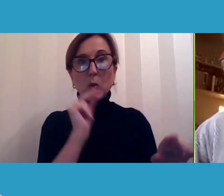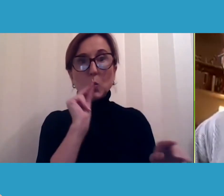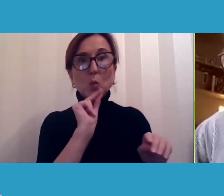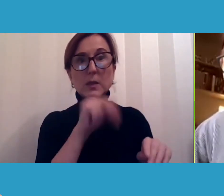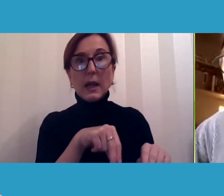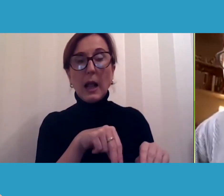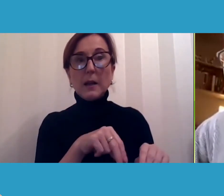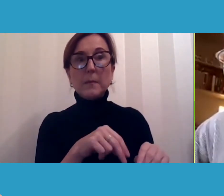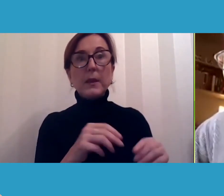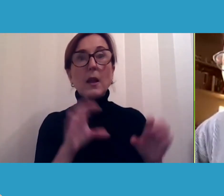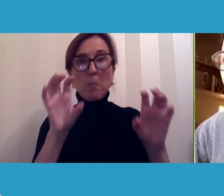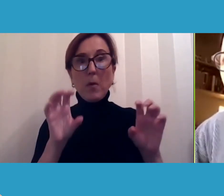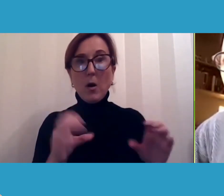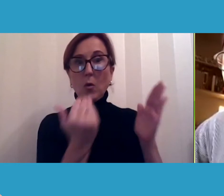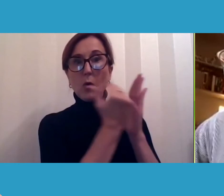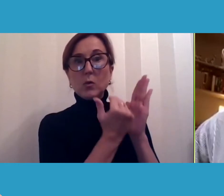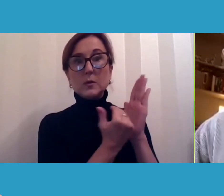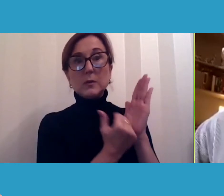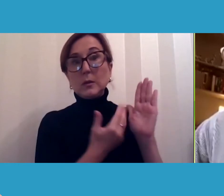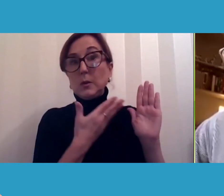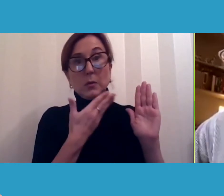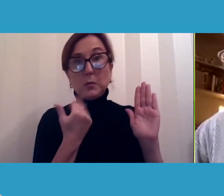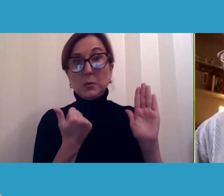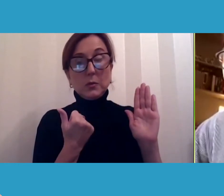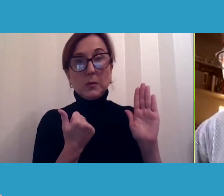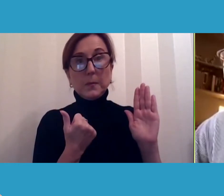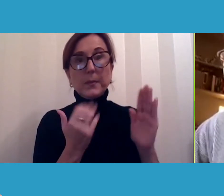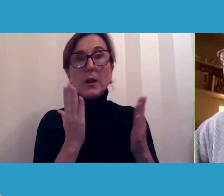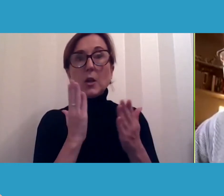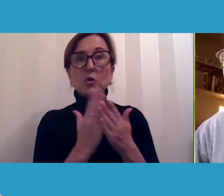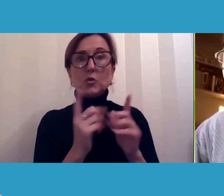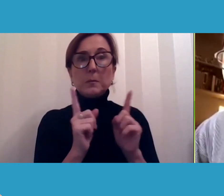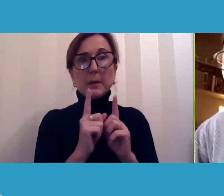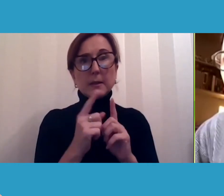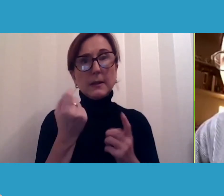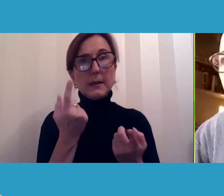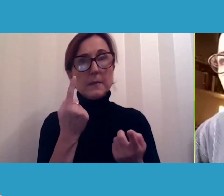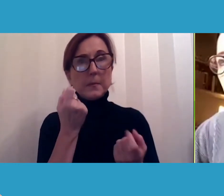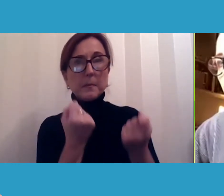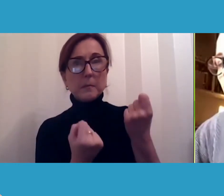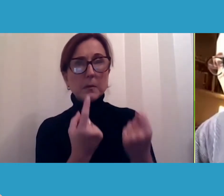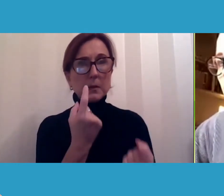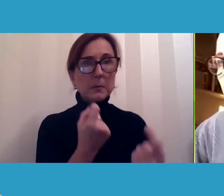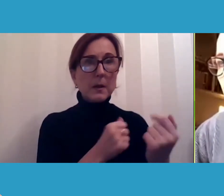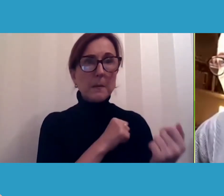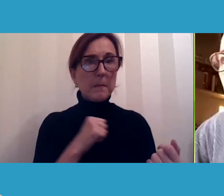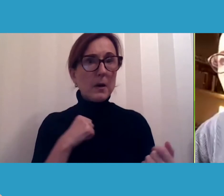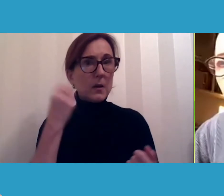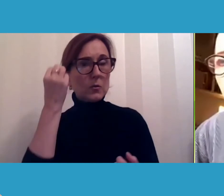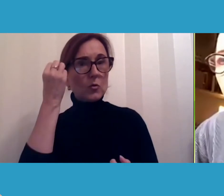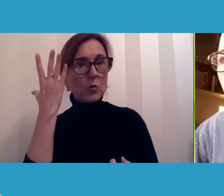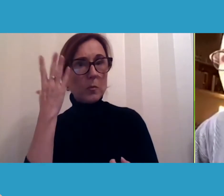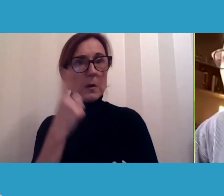that, in fact, the criminal code does not contain the definition of hate